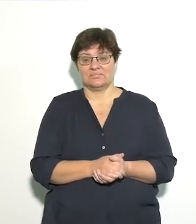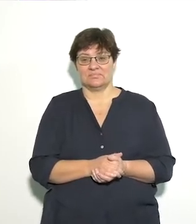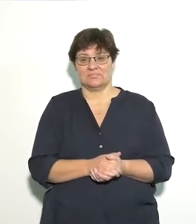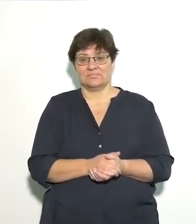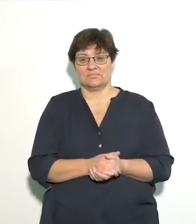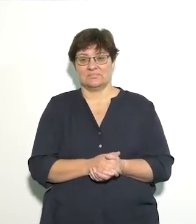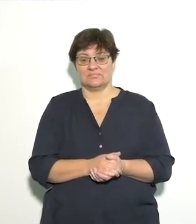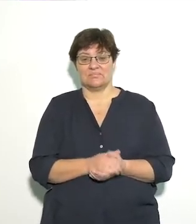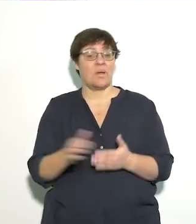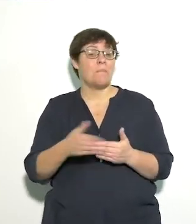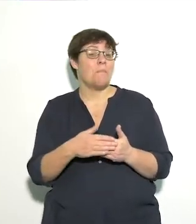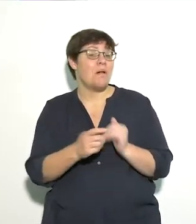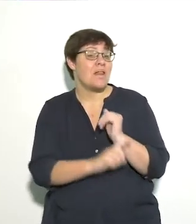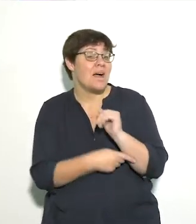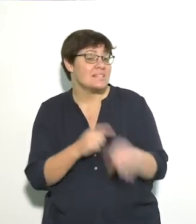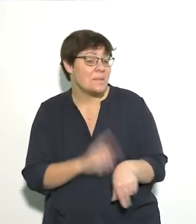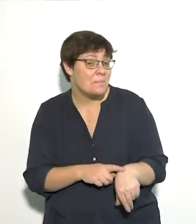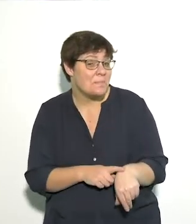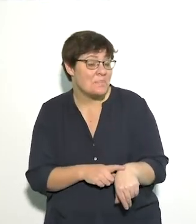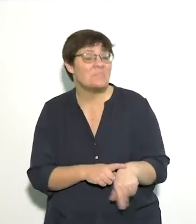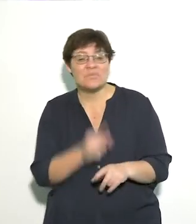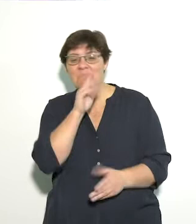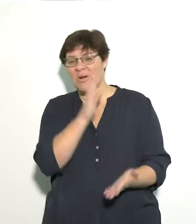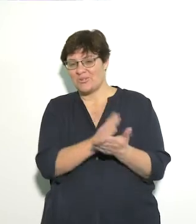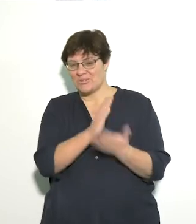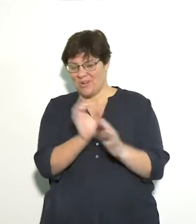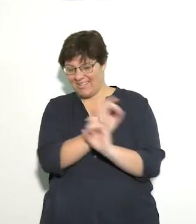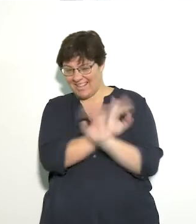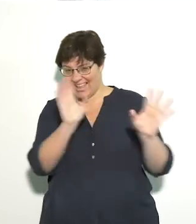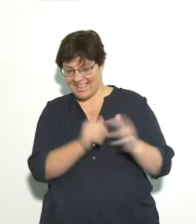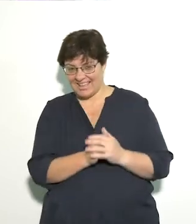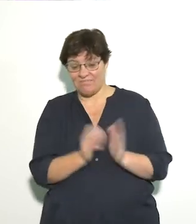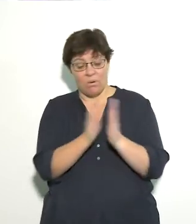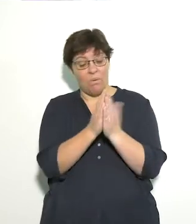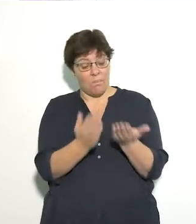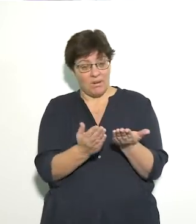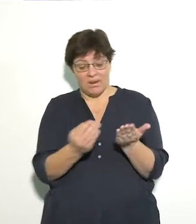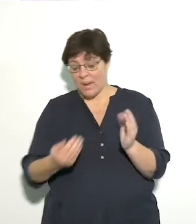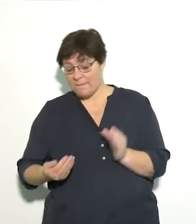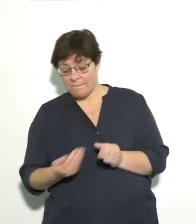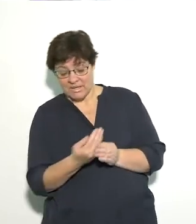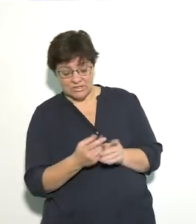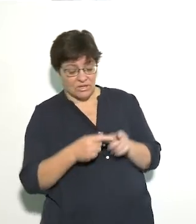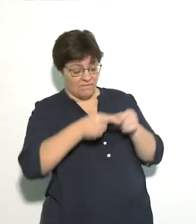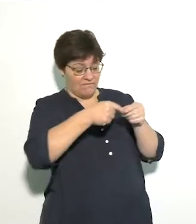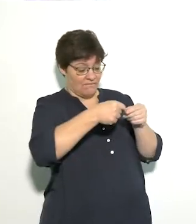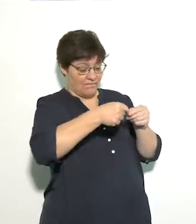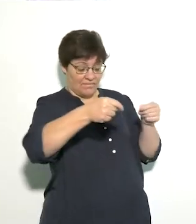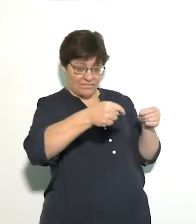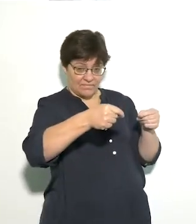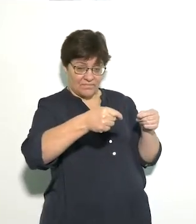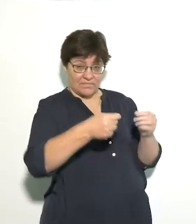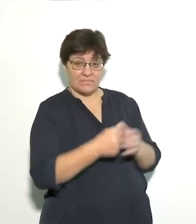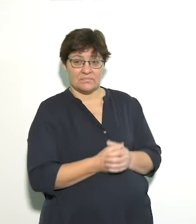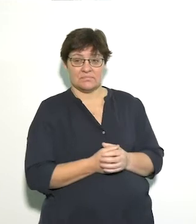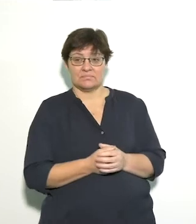this. One more time, just to make sure. There we go, open it up. There's your page.